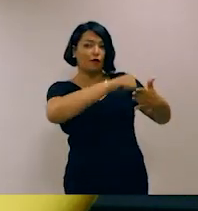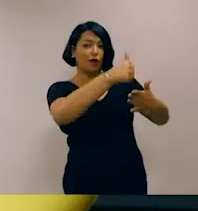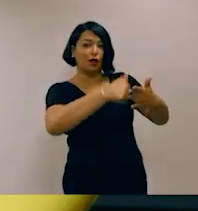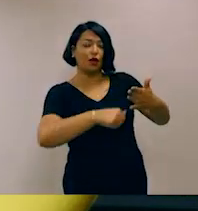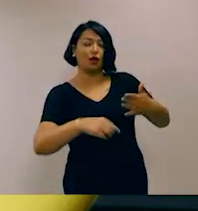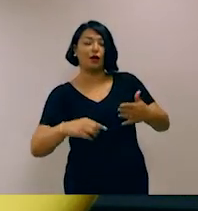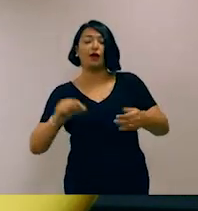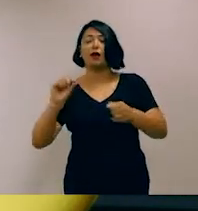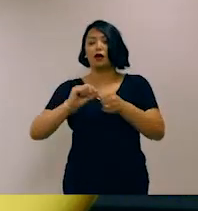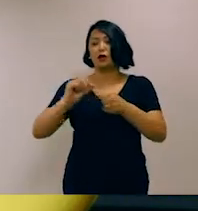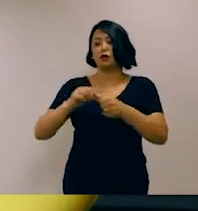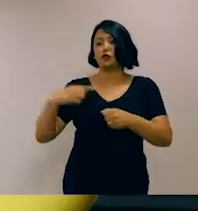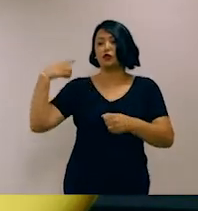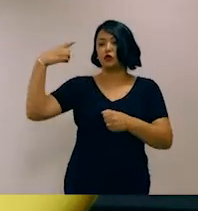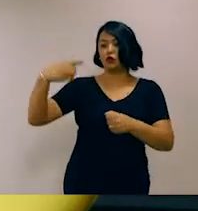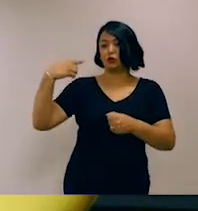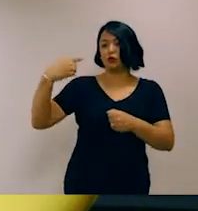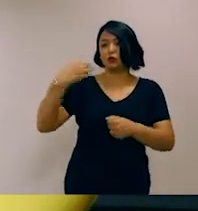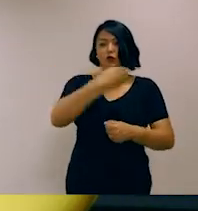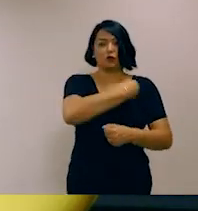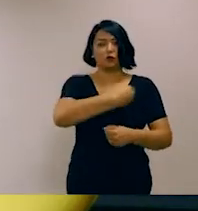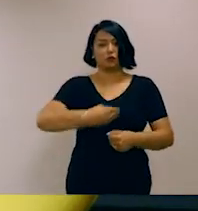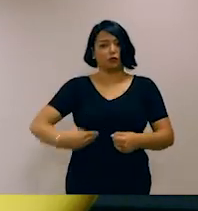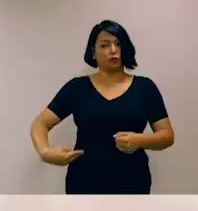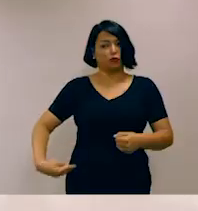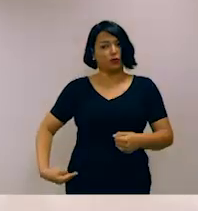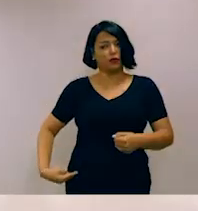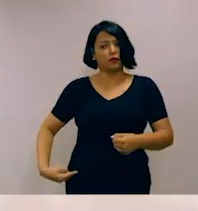so that we can assess public policies.